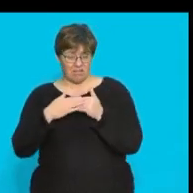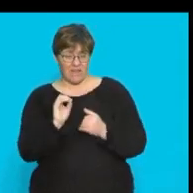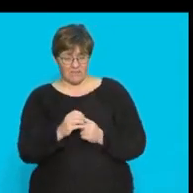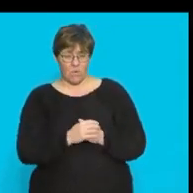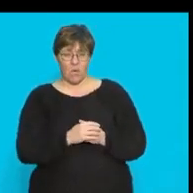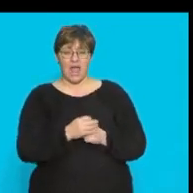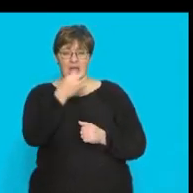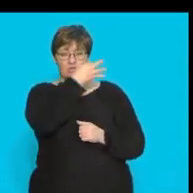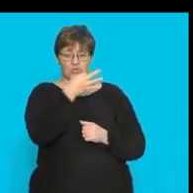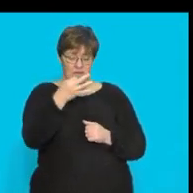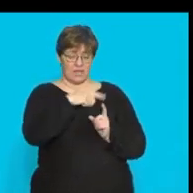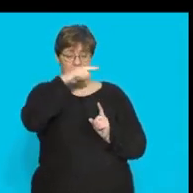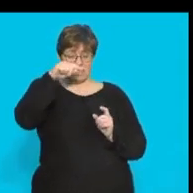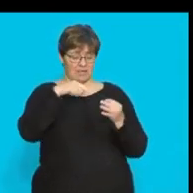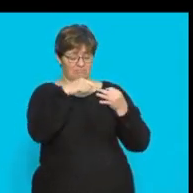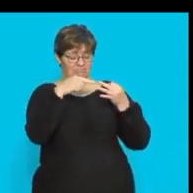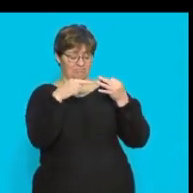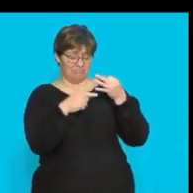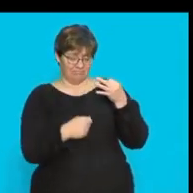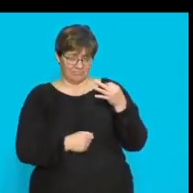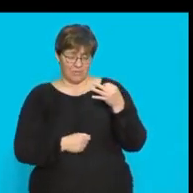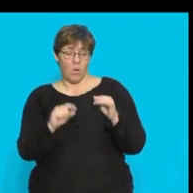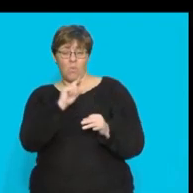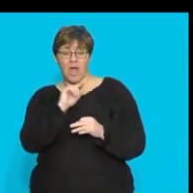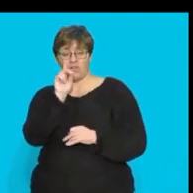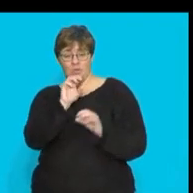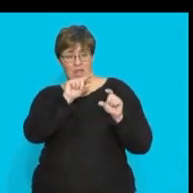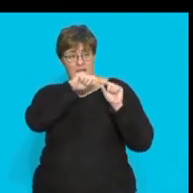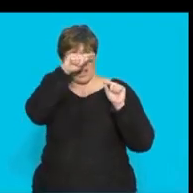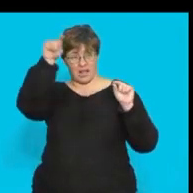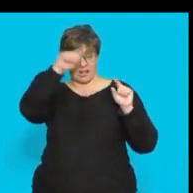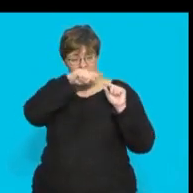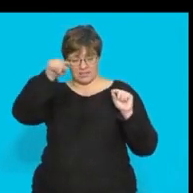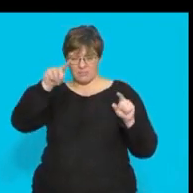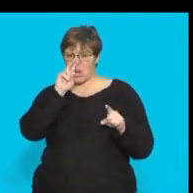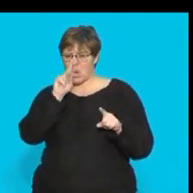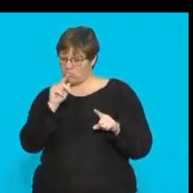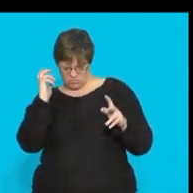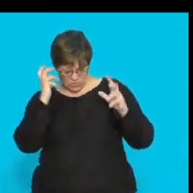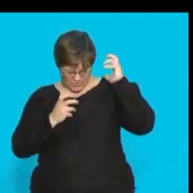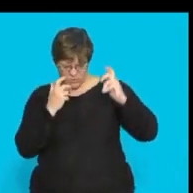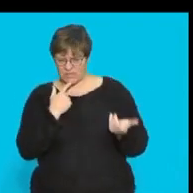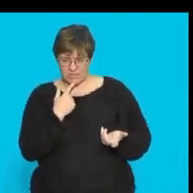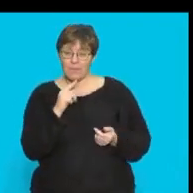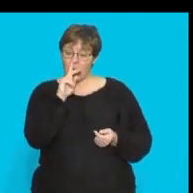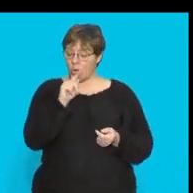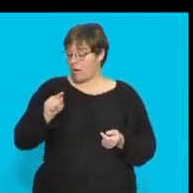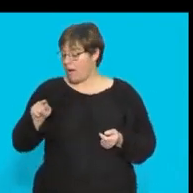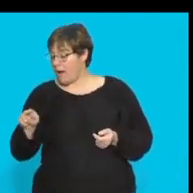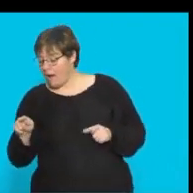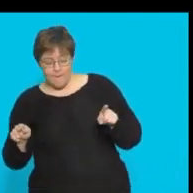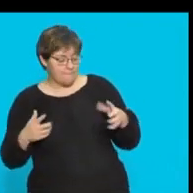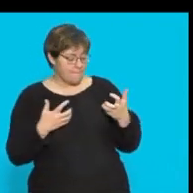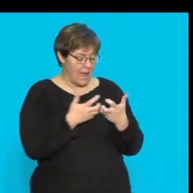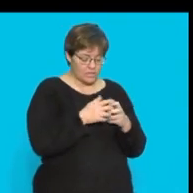line graphs. And because we have 3 line graphs, it might look very confusing, but you must make sure when you read